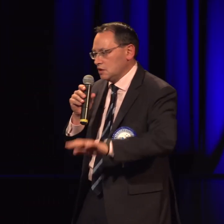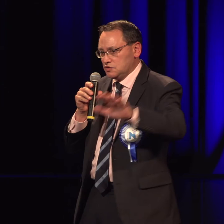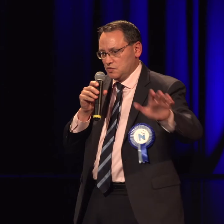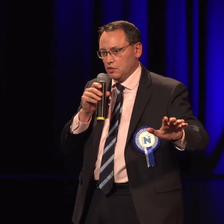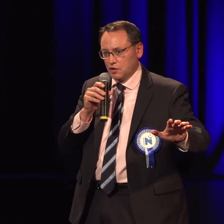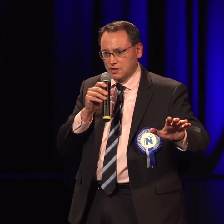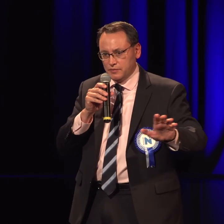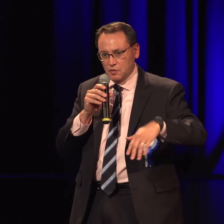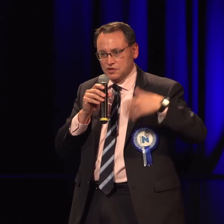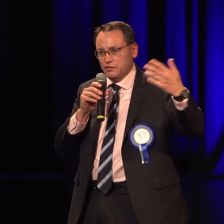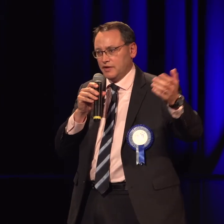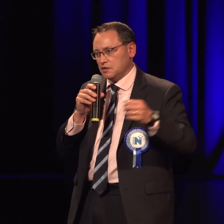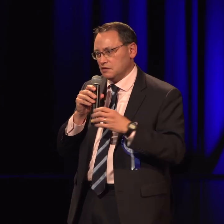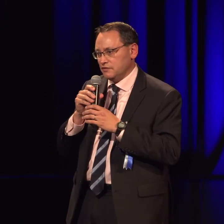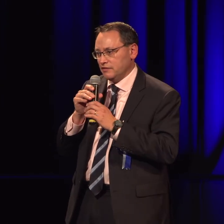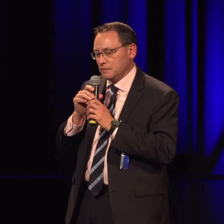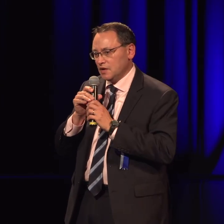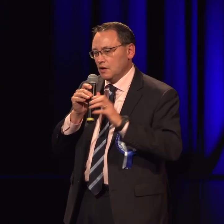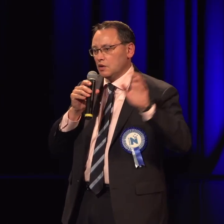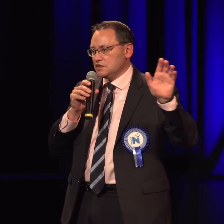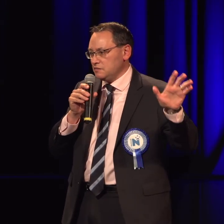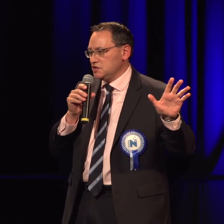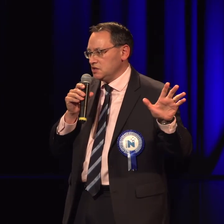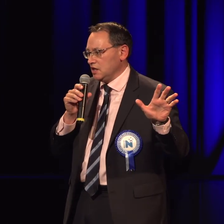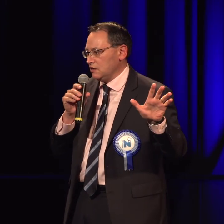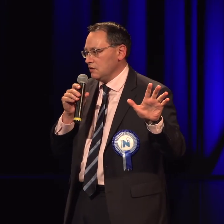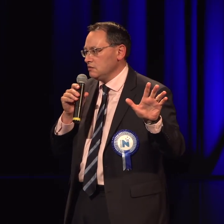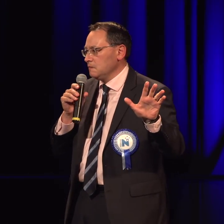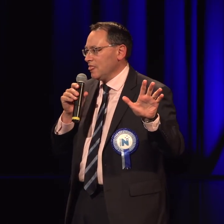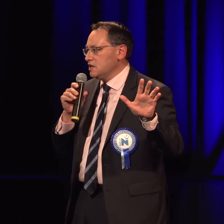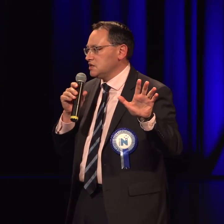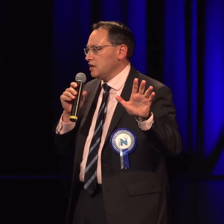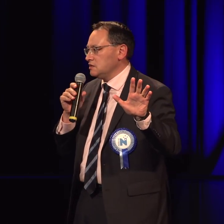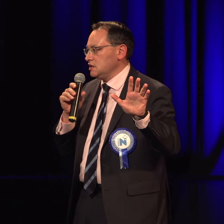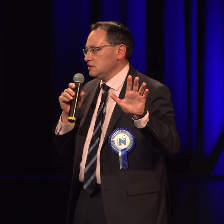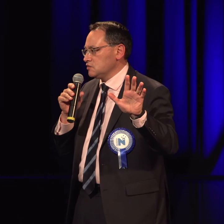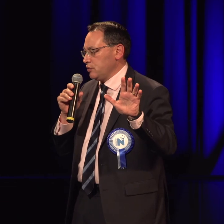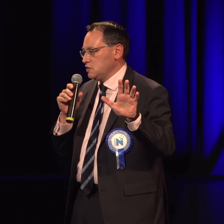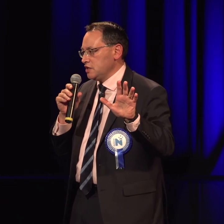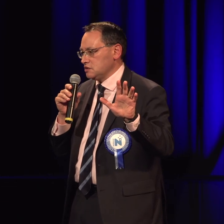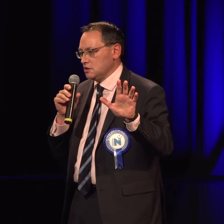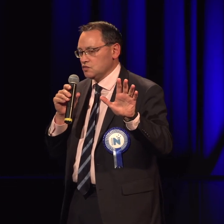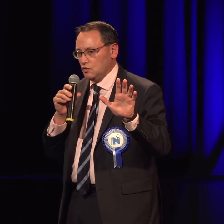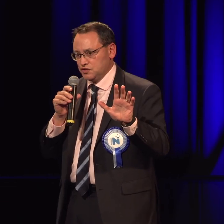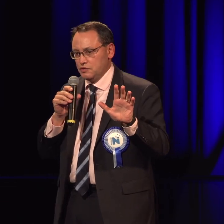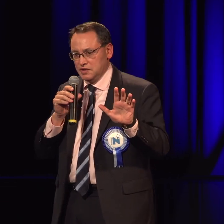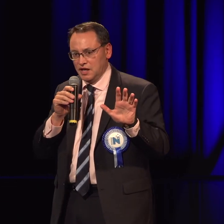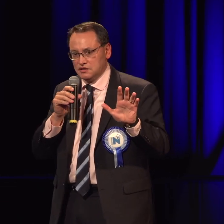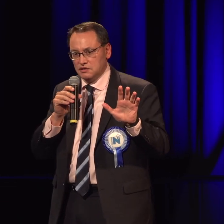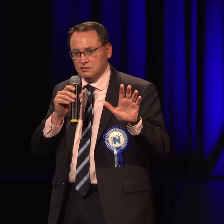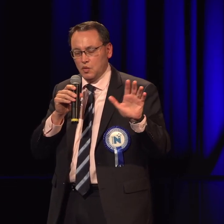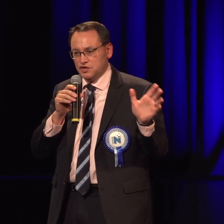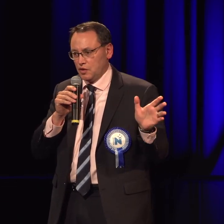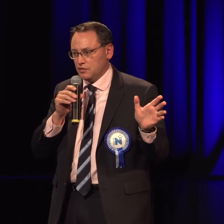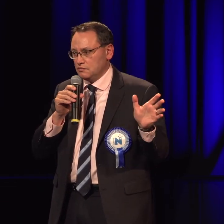low. So it was a small increase, but it was to reflect the cost of living. What isn't mentioned here, though, is that the superannuation is also